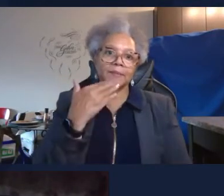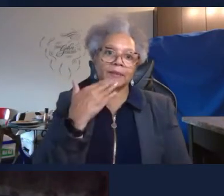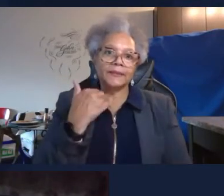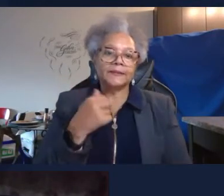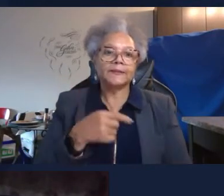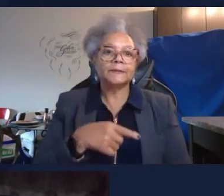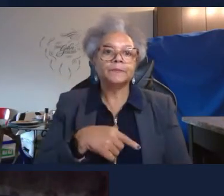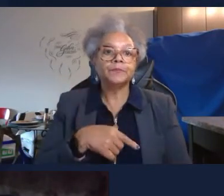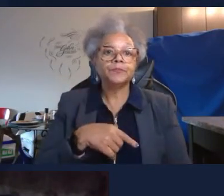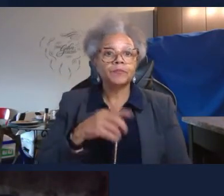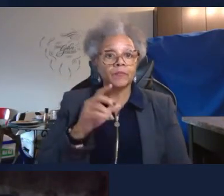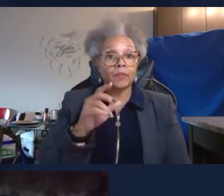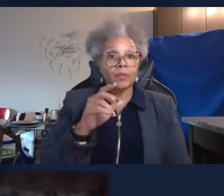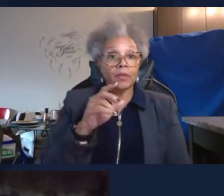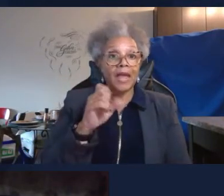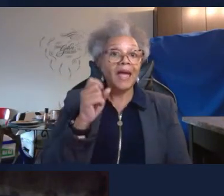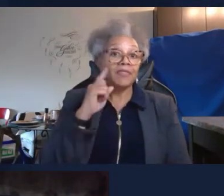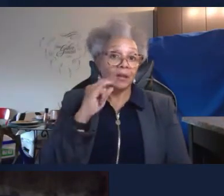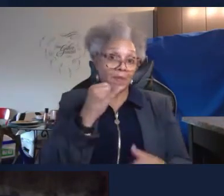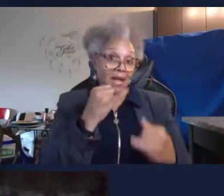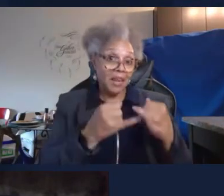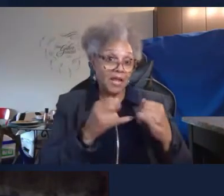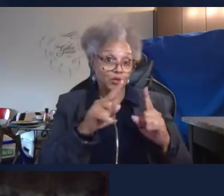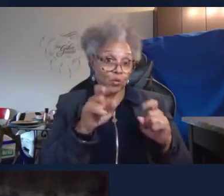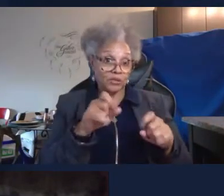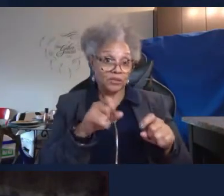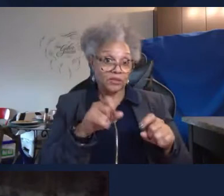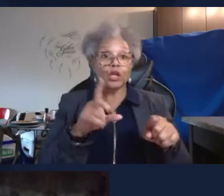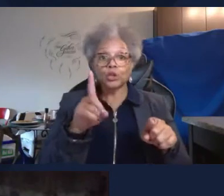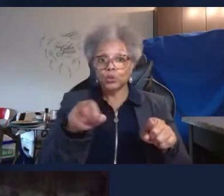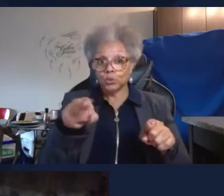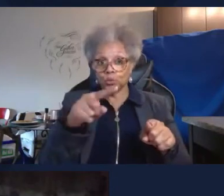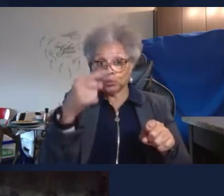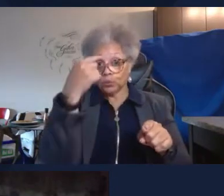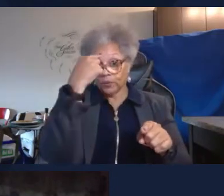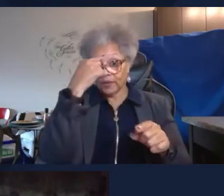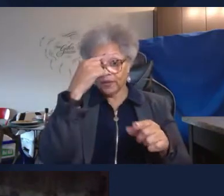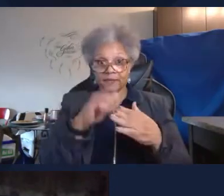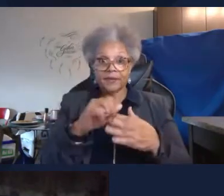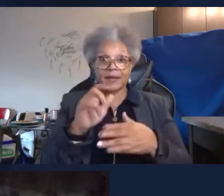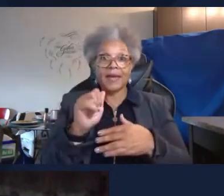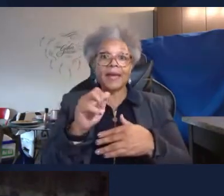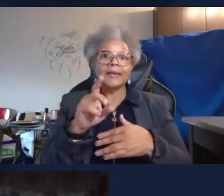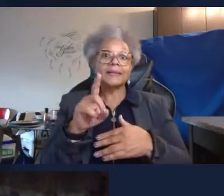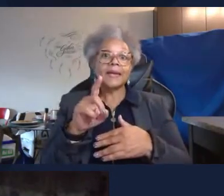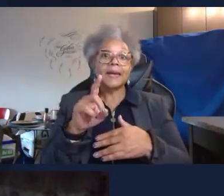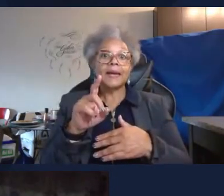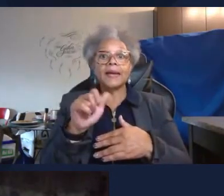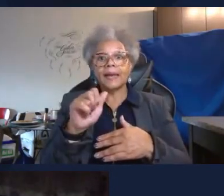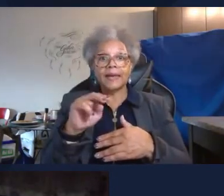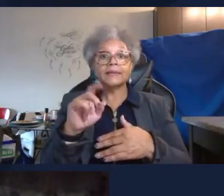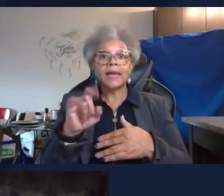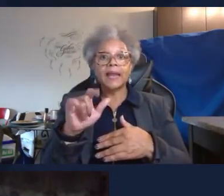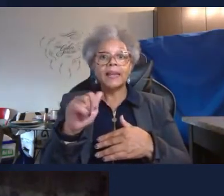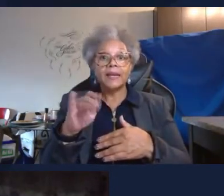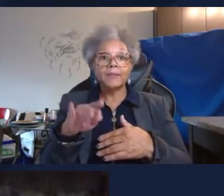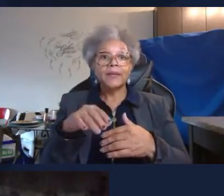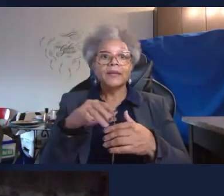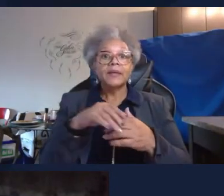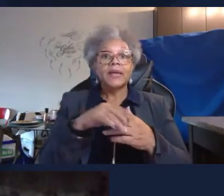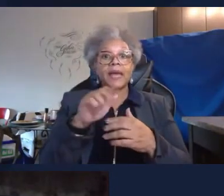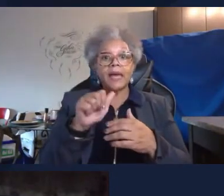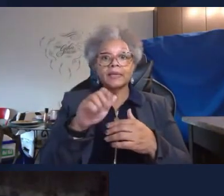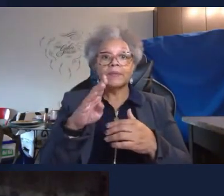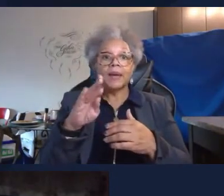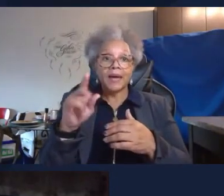Okay, so I think this will be our last question. Do you think the anti-lipid antibodies are a cause of type 2 diabetes or